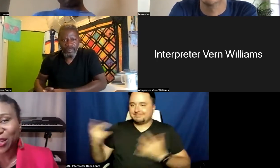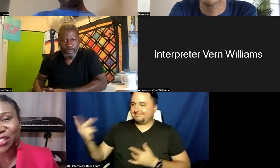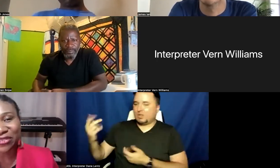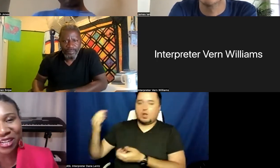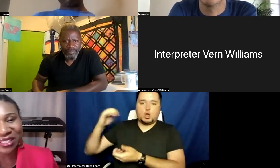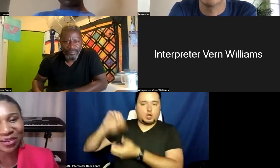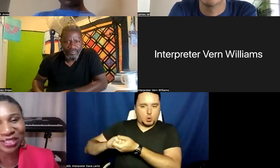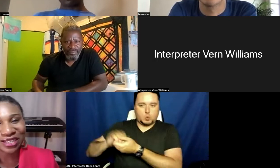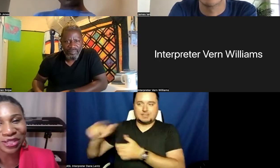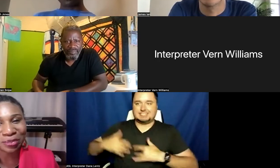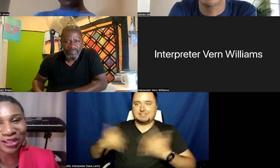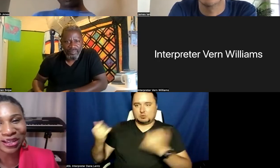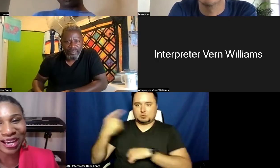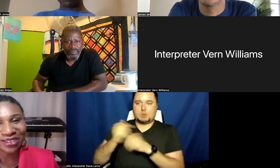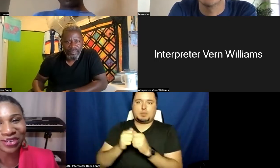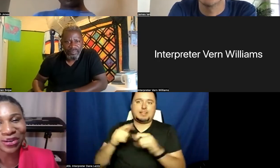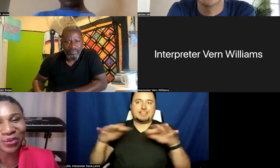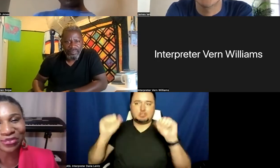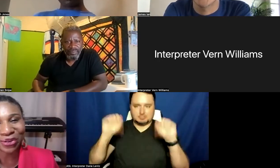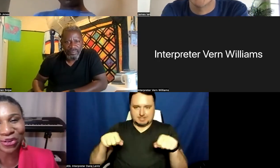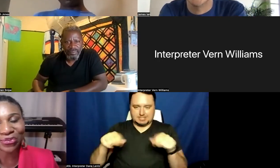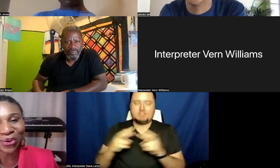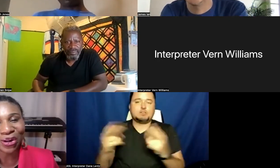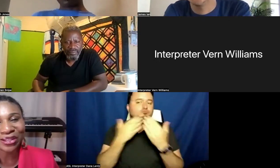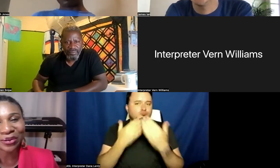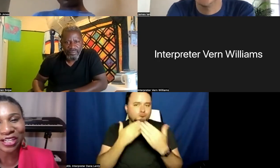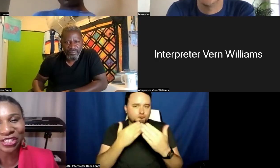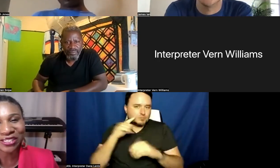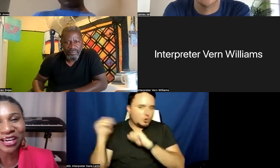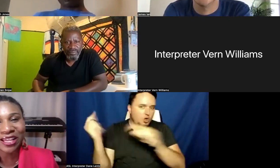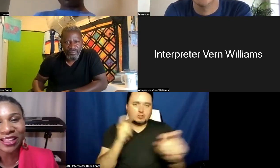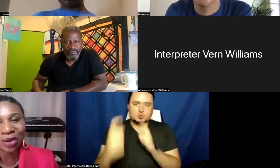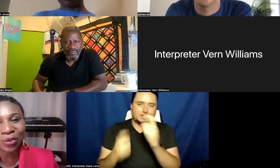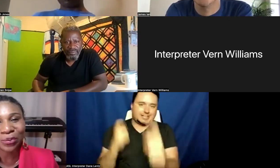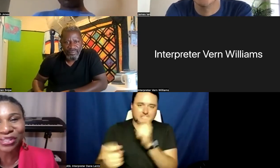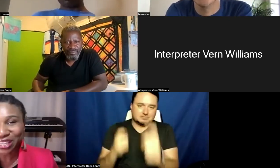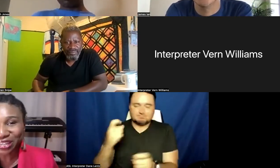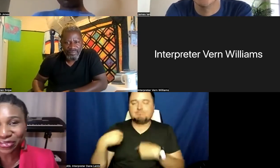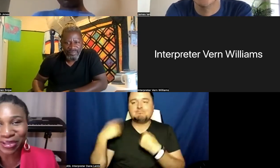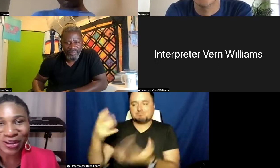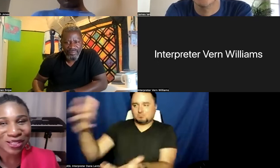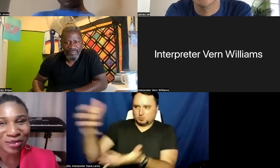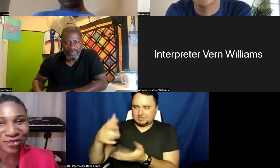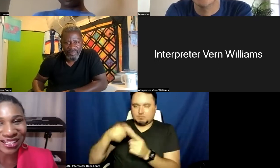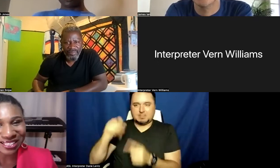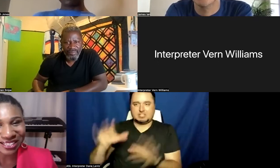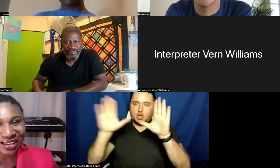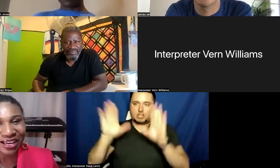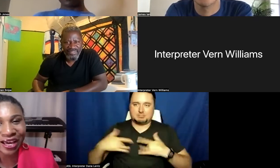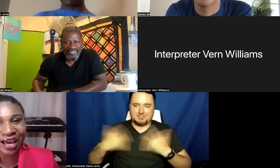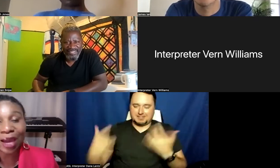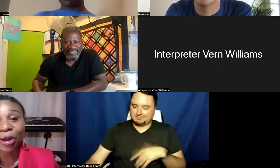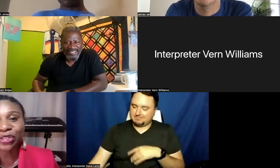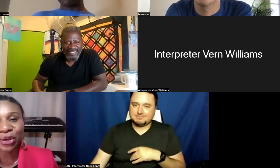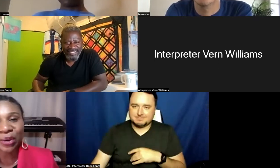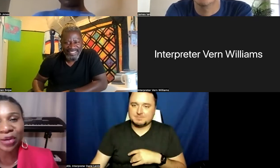collaborating on this event today with Diversability, and very grateful for all the donations that we will receive from this awesome event.